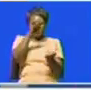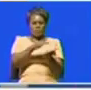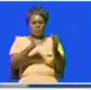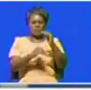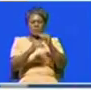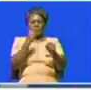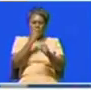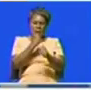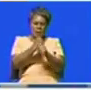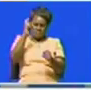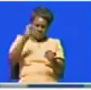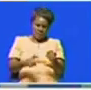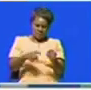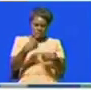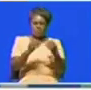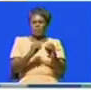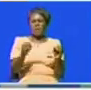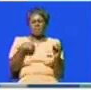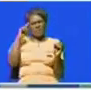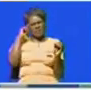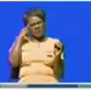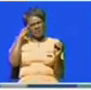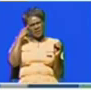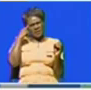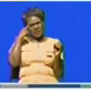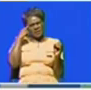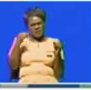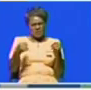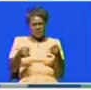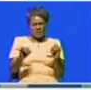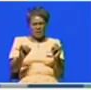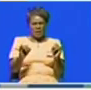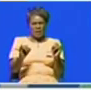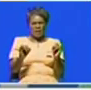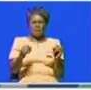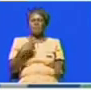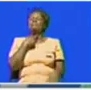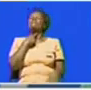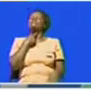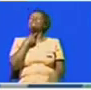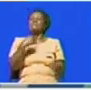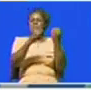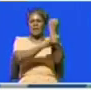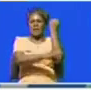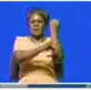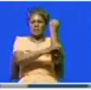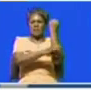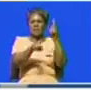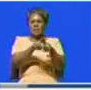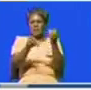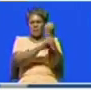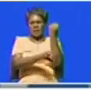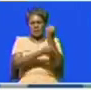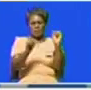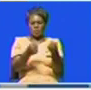these irreducible minimums are done, we shall not proceed. So I think what it is they are trying to hold the country hostage. And as a country, we cannot